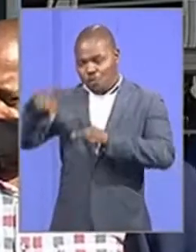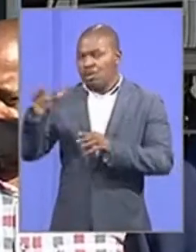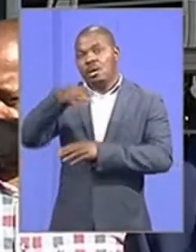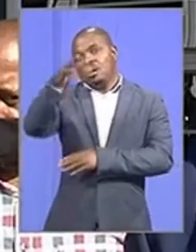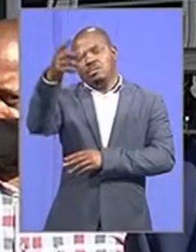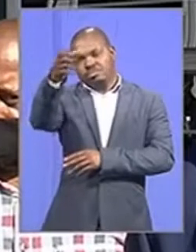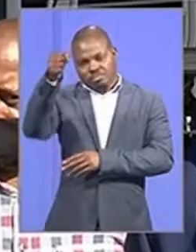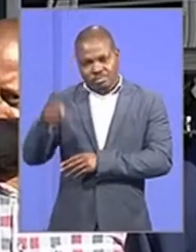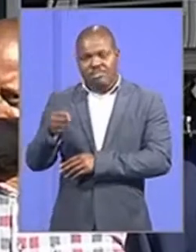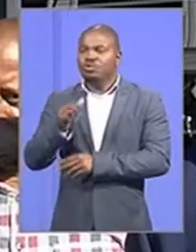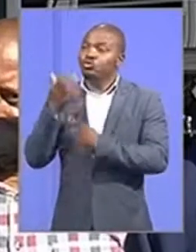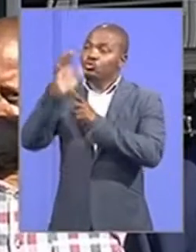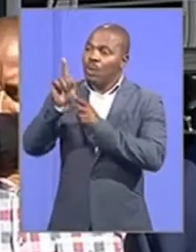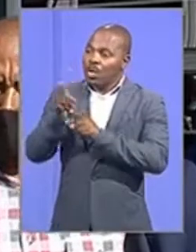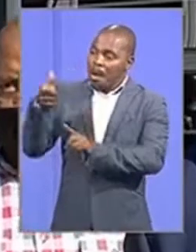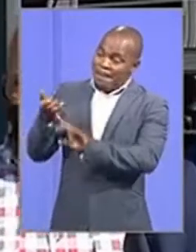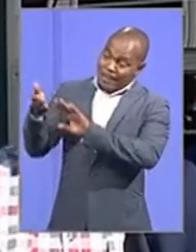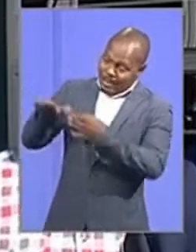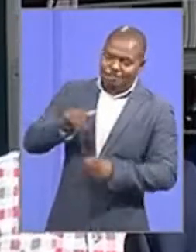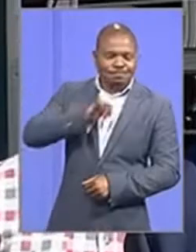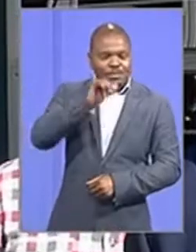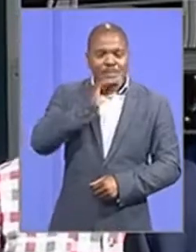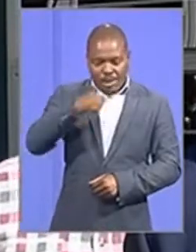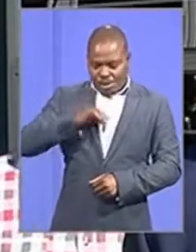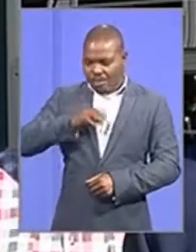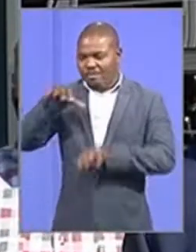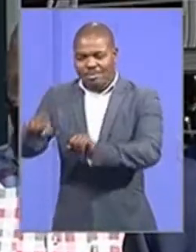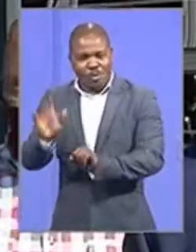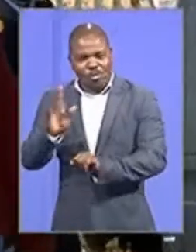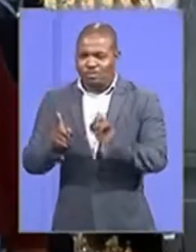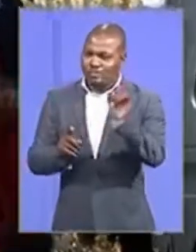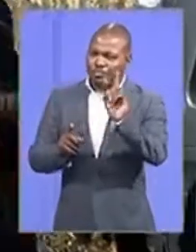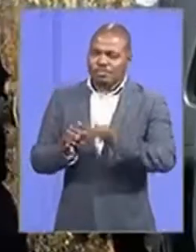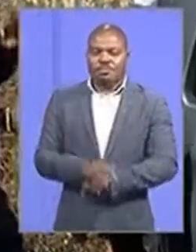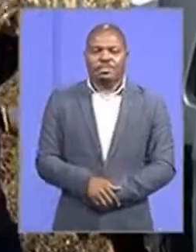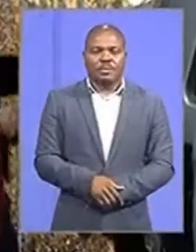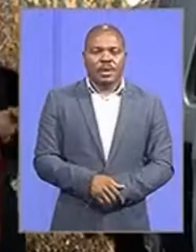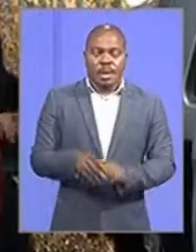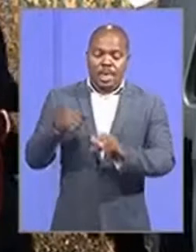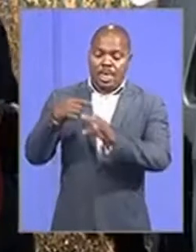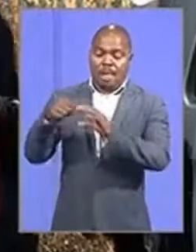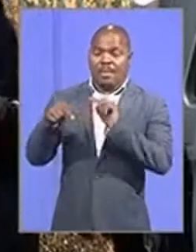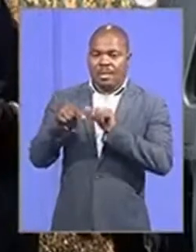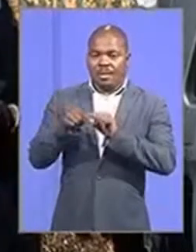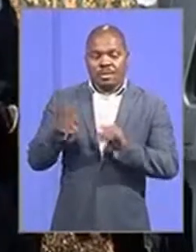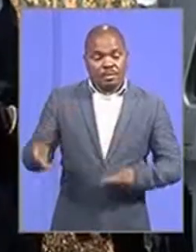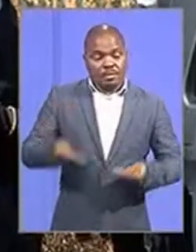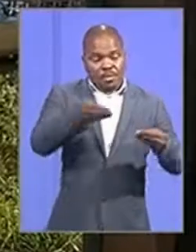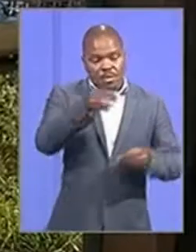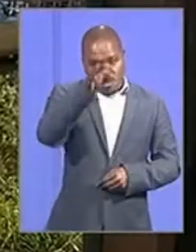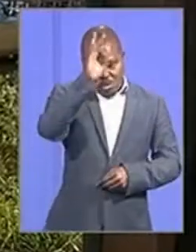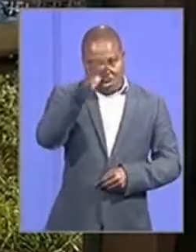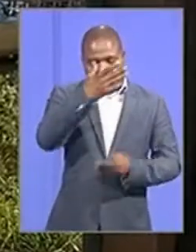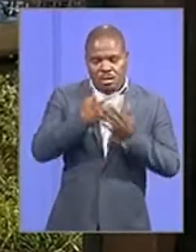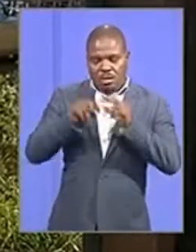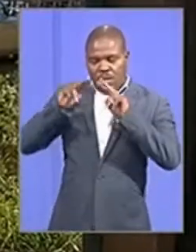that even if you can kill somebody, it does not mean you are next to take over the post. Email eo e tlile go neelwa bothati ba molao go